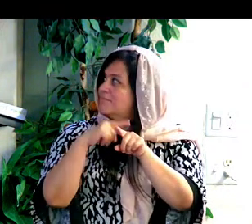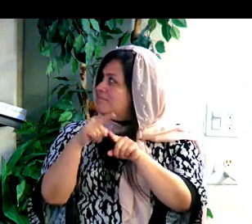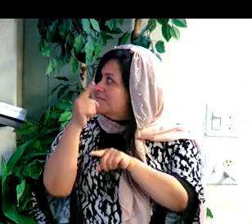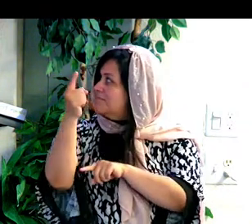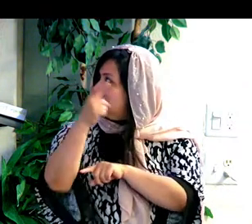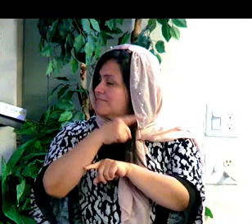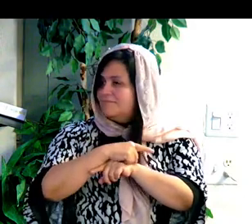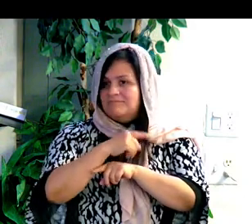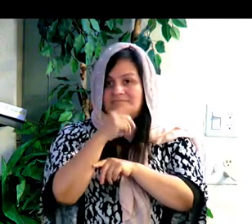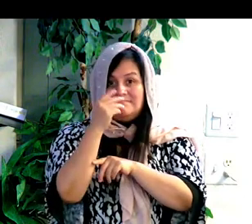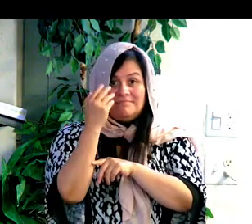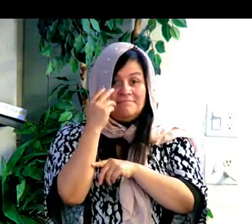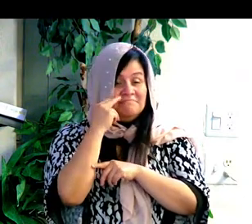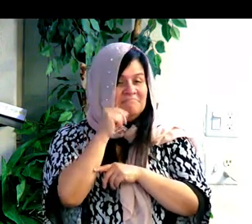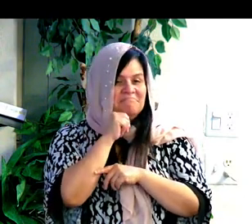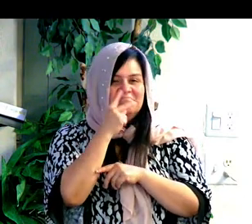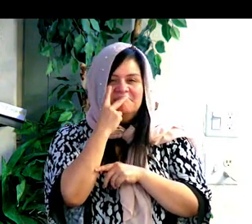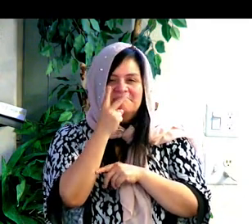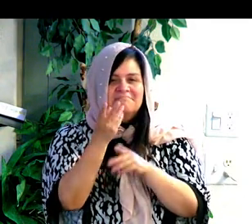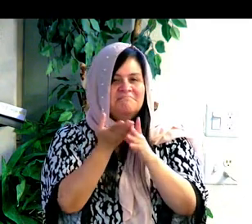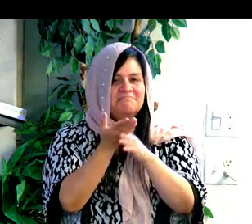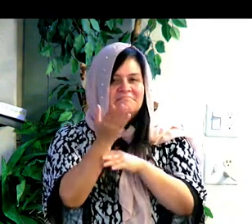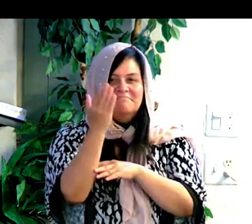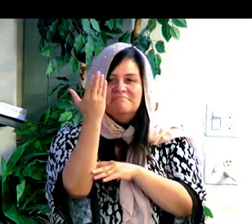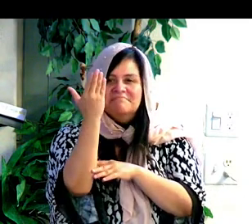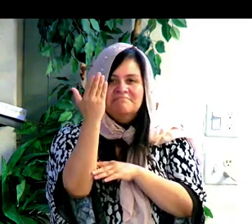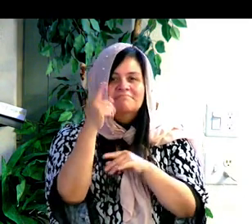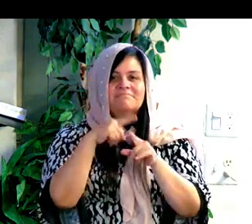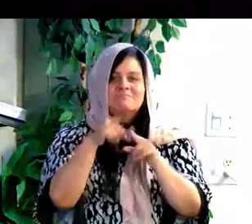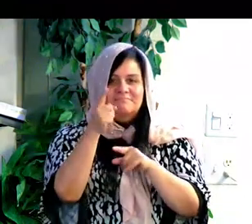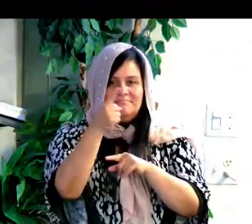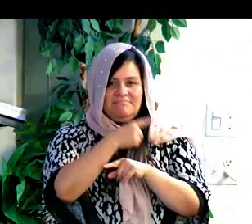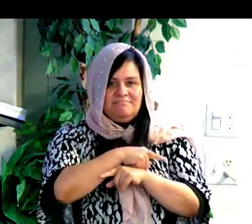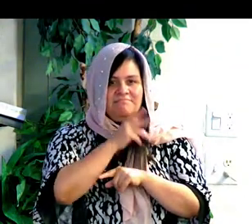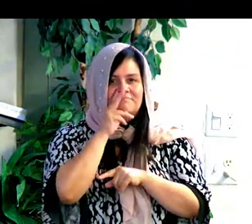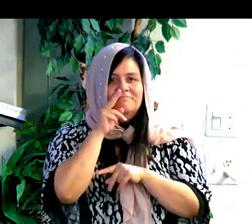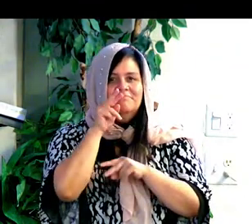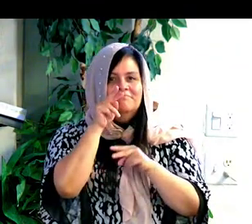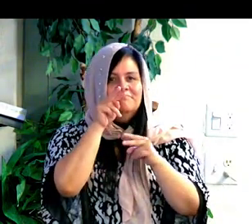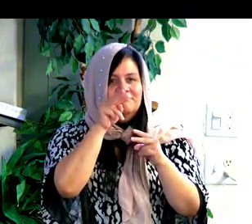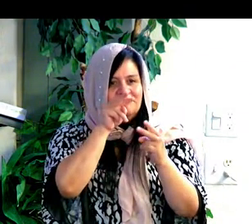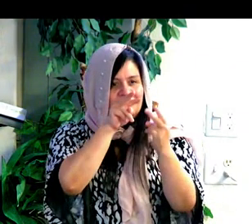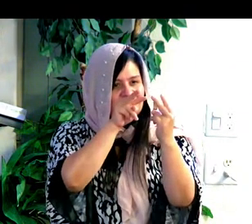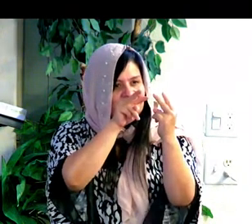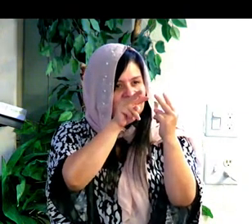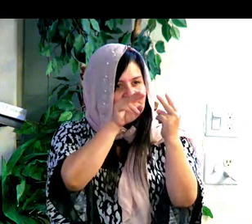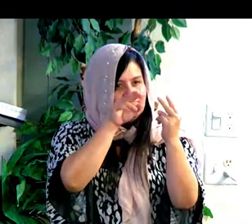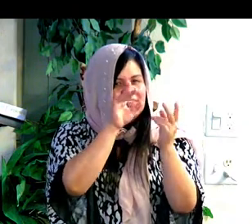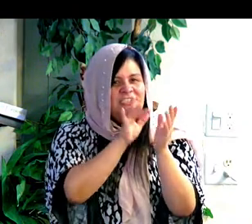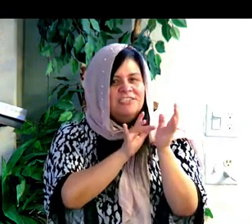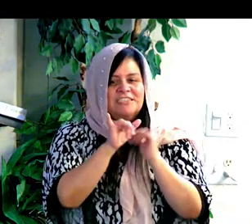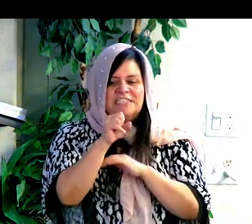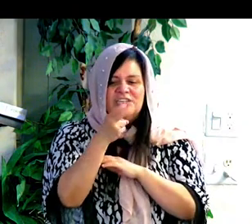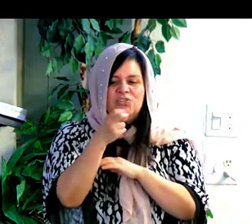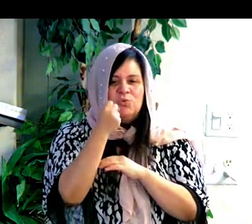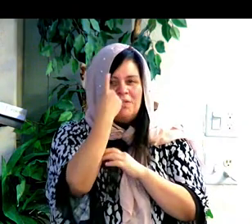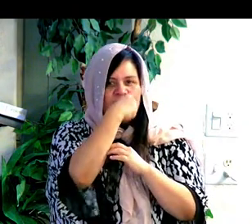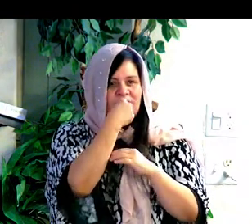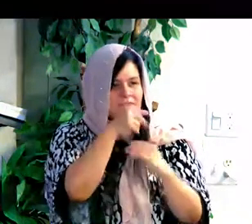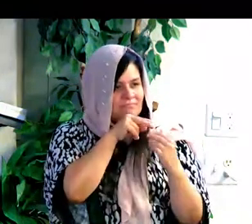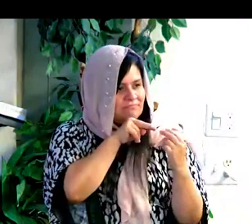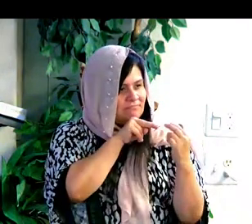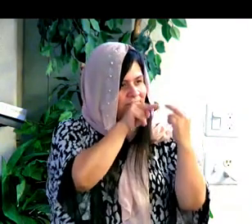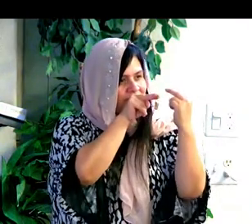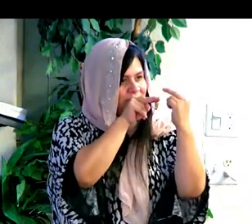que nosotros nos vamos a ver cara a cara. Right? And Revelation says, how blessed are those that are invited to the marriage feast.